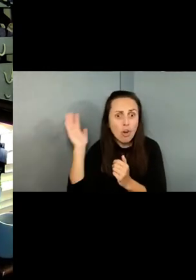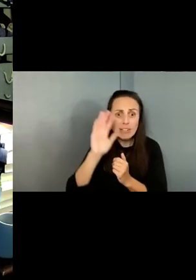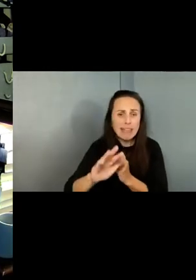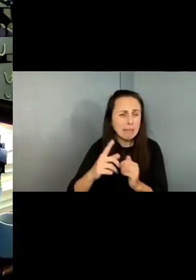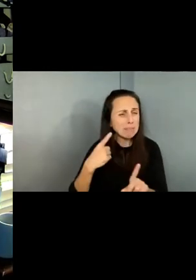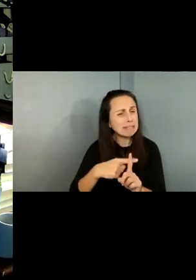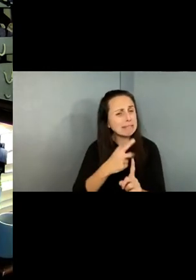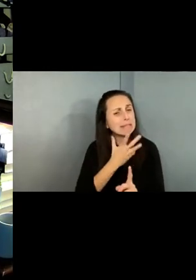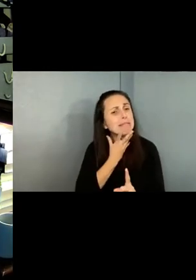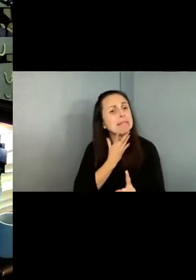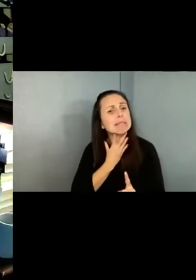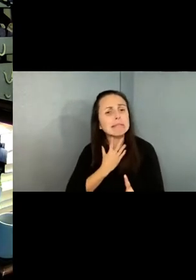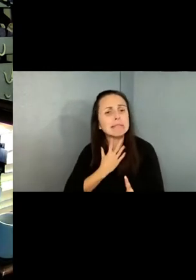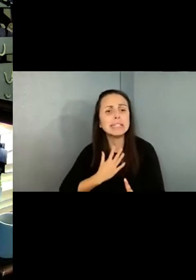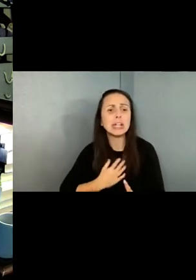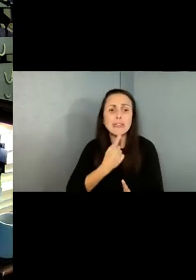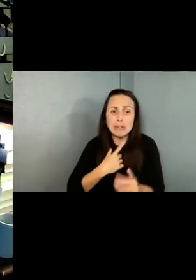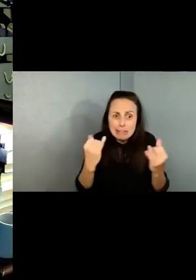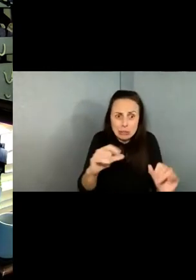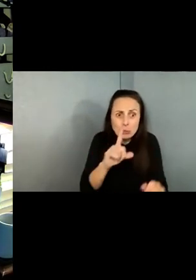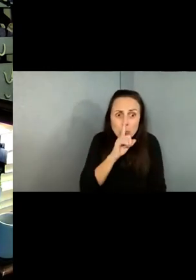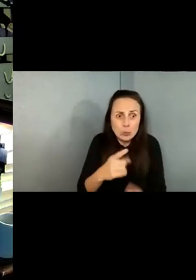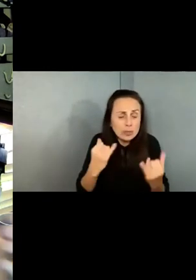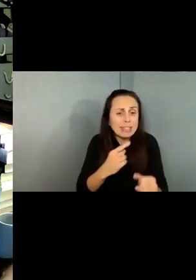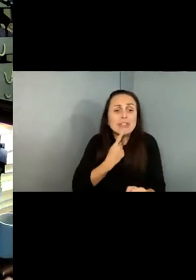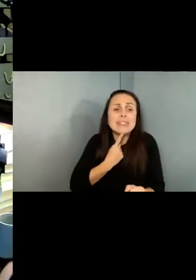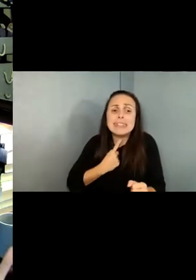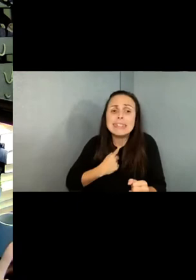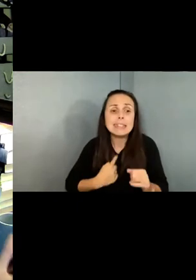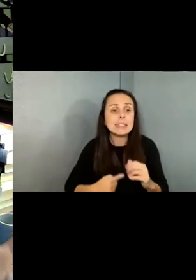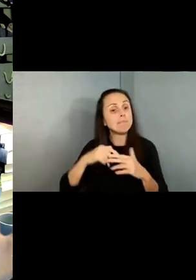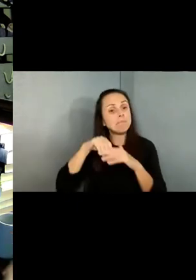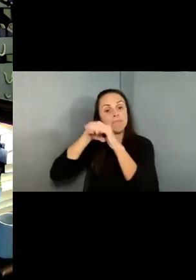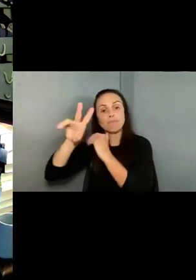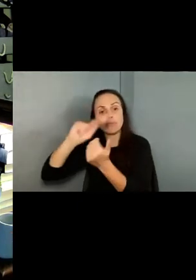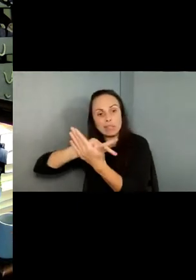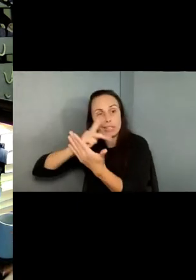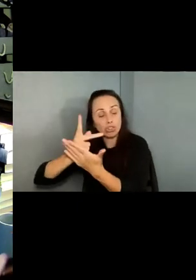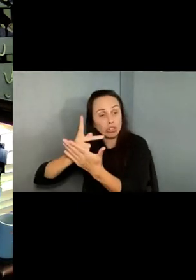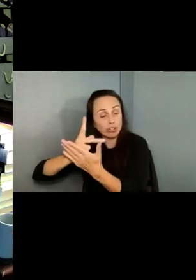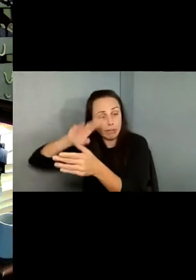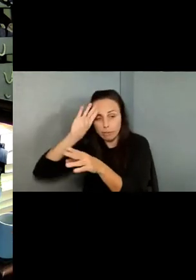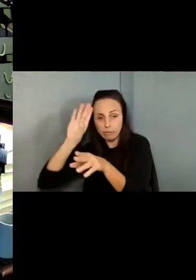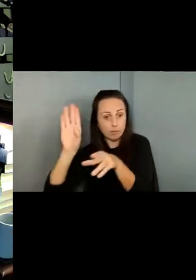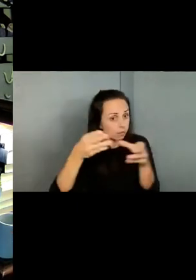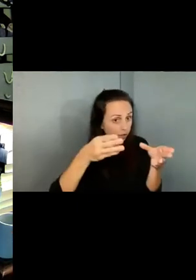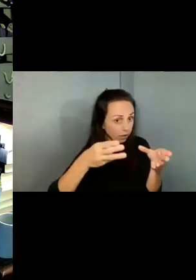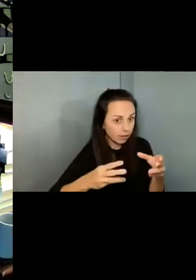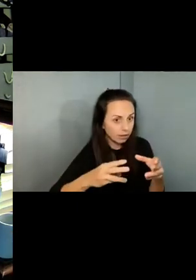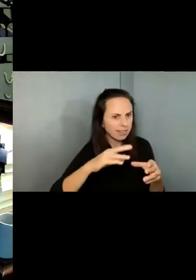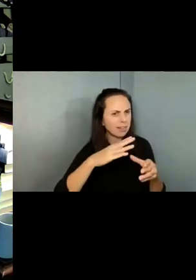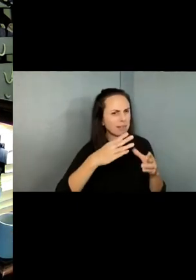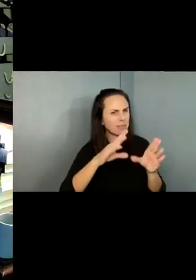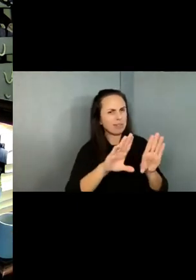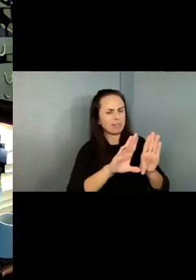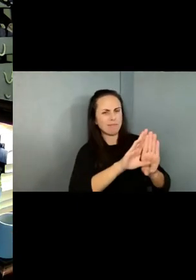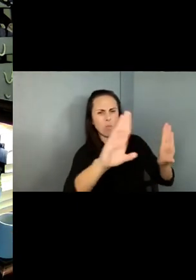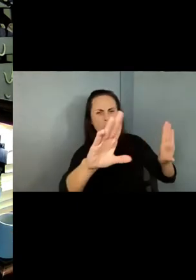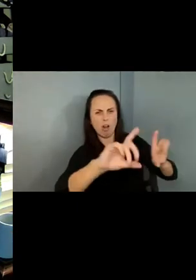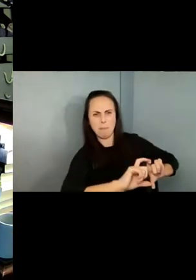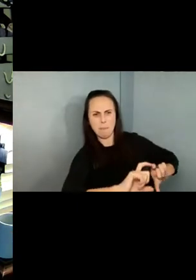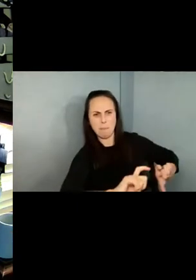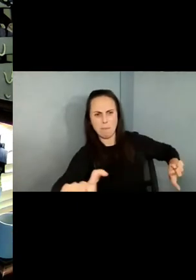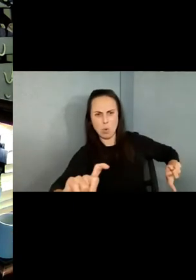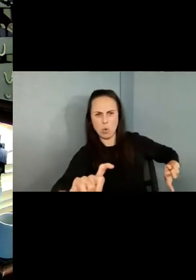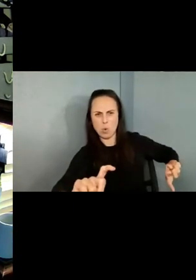thirsty, which is still true. So I went to the kitchen and then I got distracted by the baseboard next to my fridge. So then I went and got